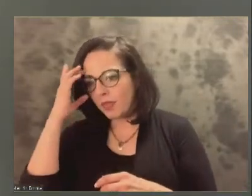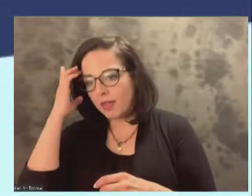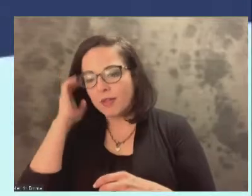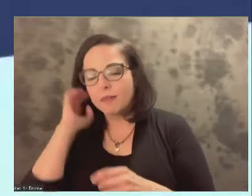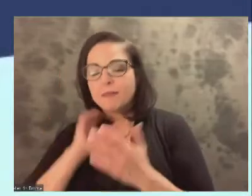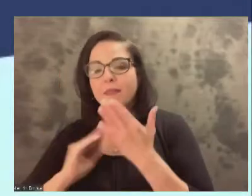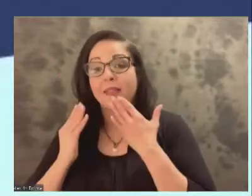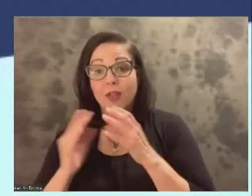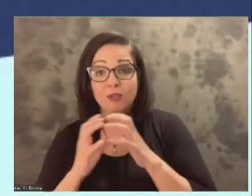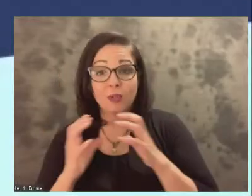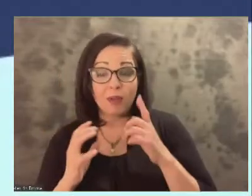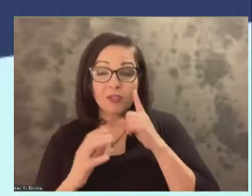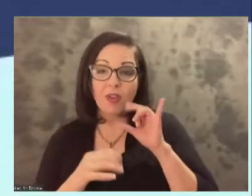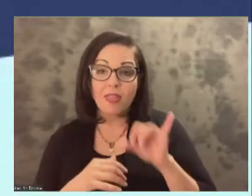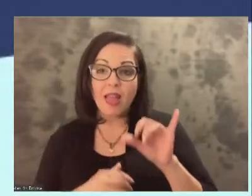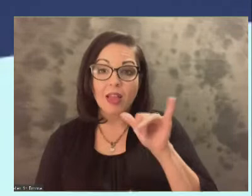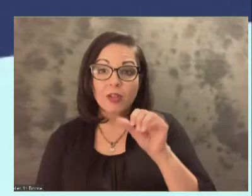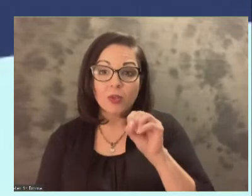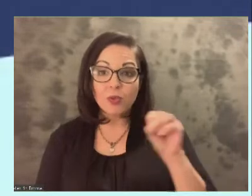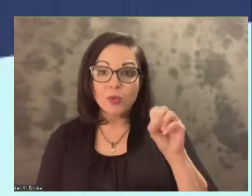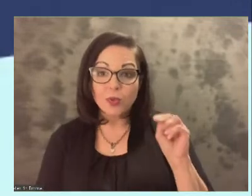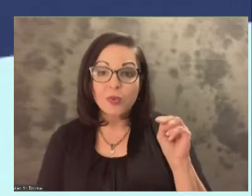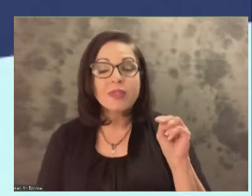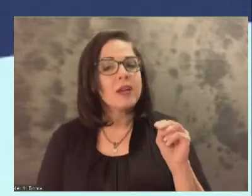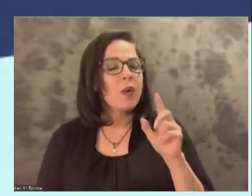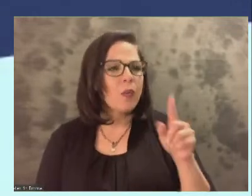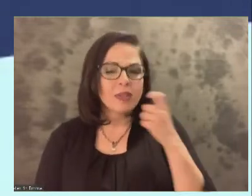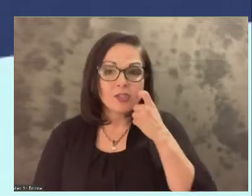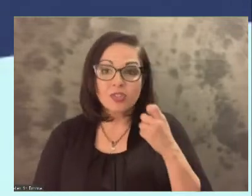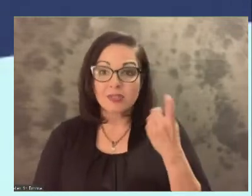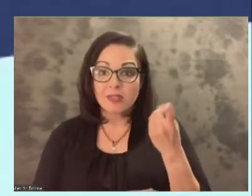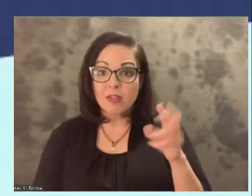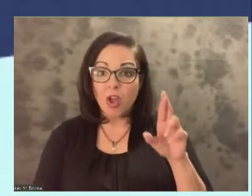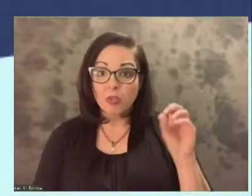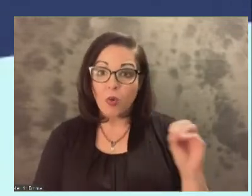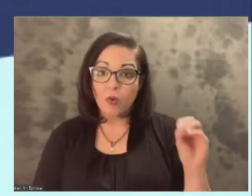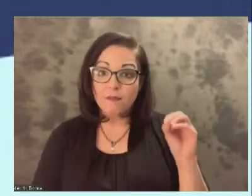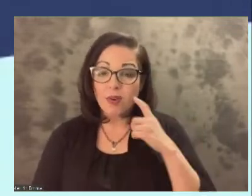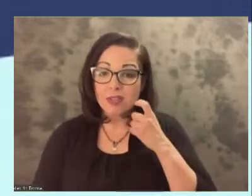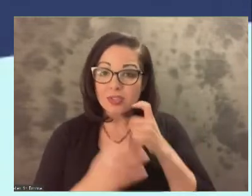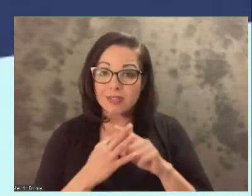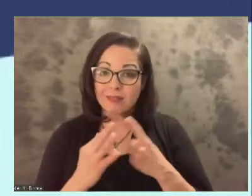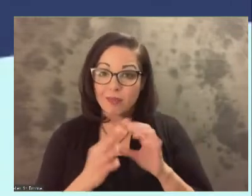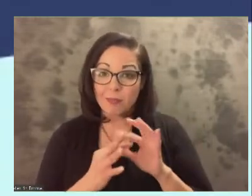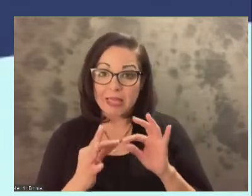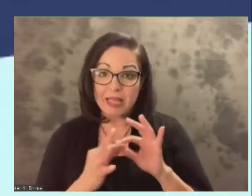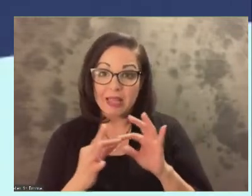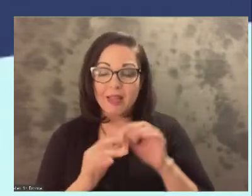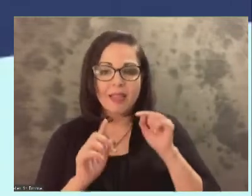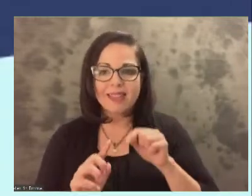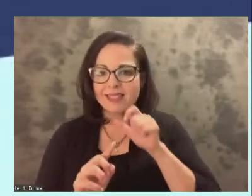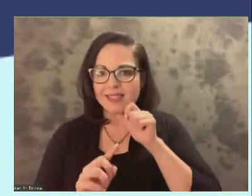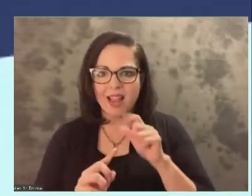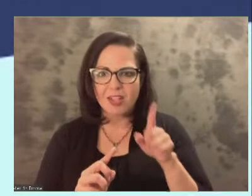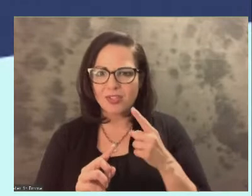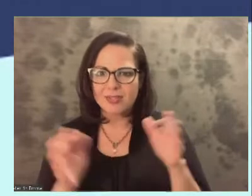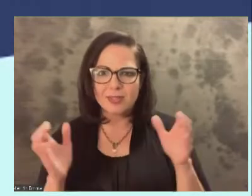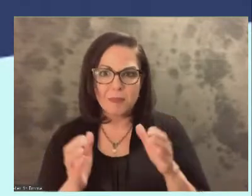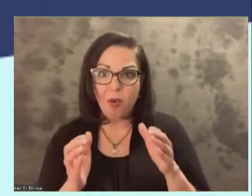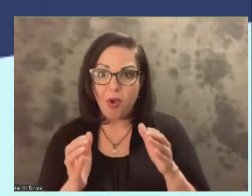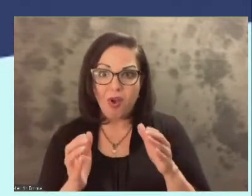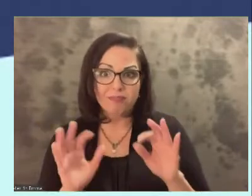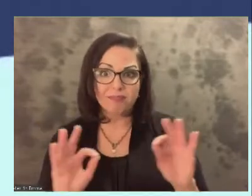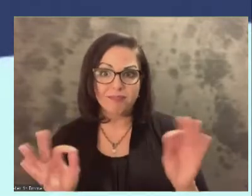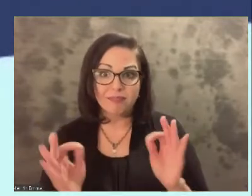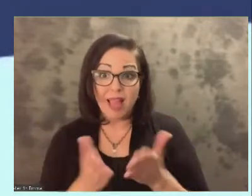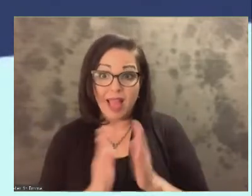Thank you so much, Ms. Yoon. You know what Dr. Okafor said at the beginning, you know, this is not a small